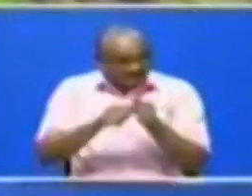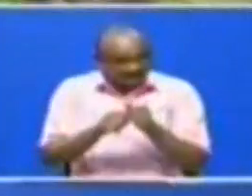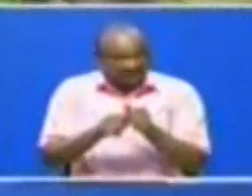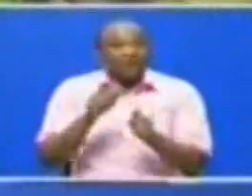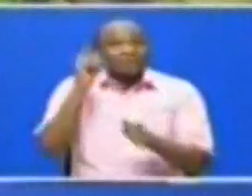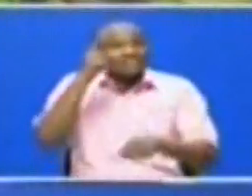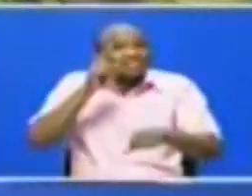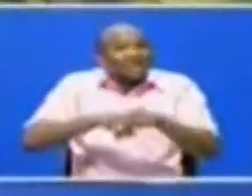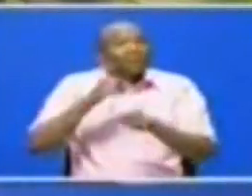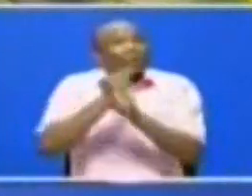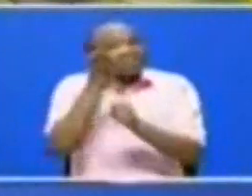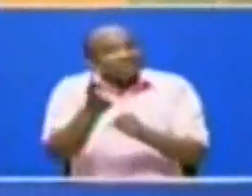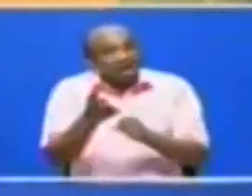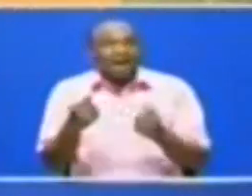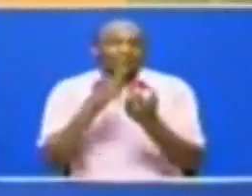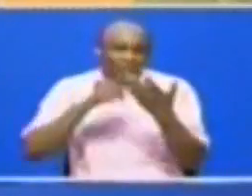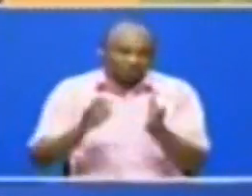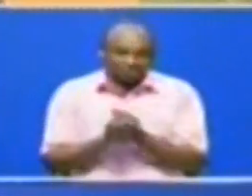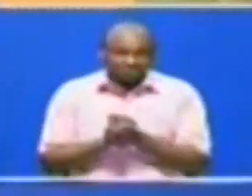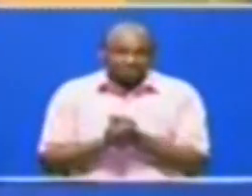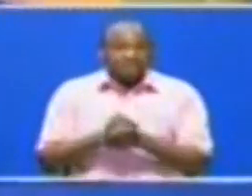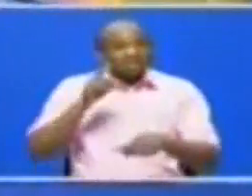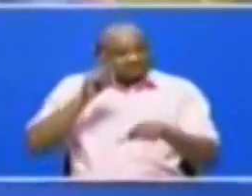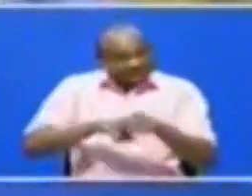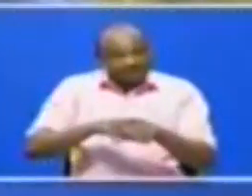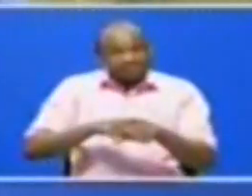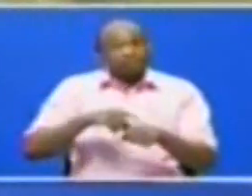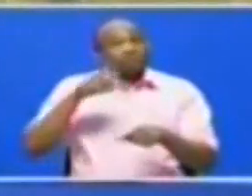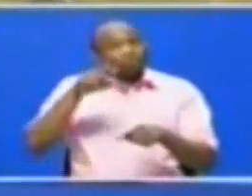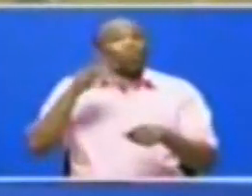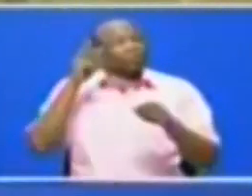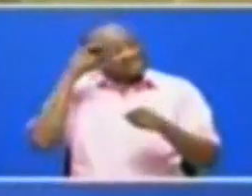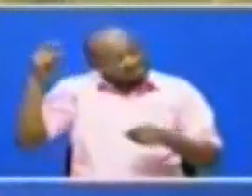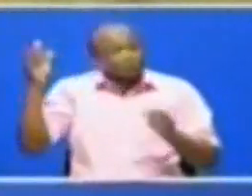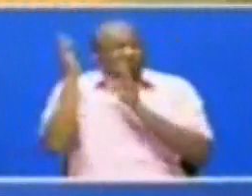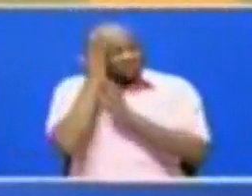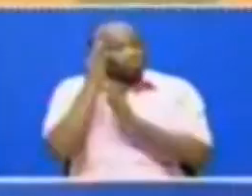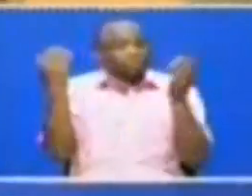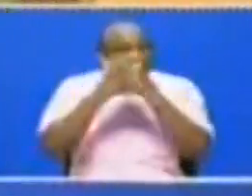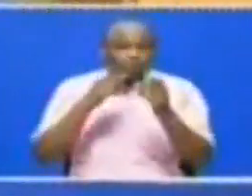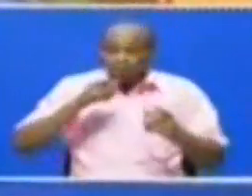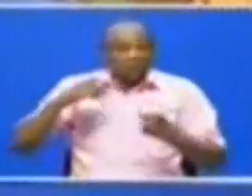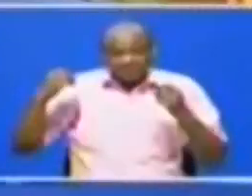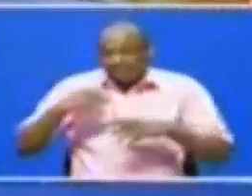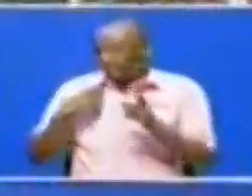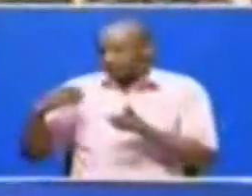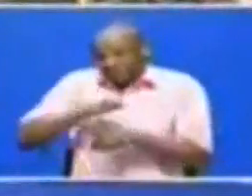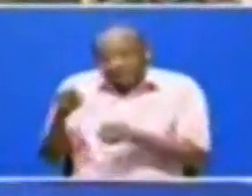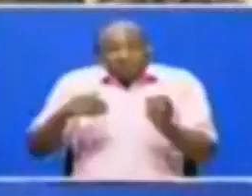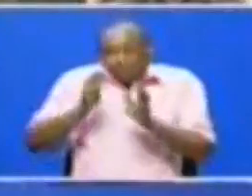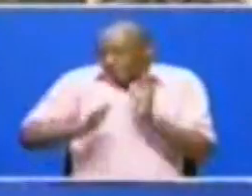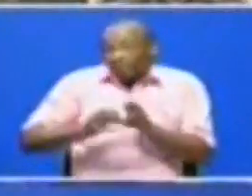first days at the job was. Unaota usiku ukiwa na umwa na nyoka, unaota ukiwa na kimbizana na unakimbizana na